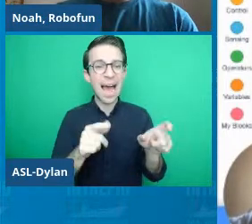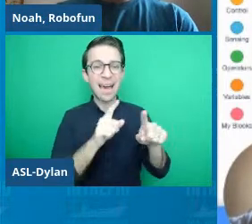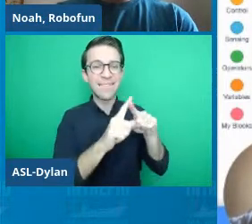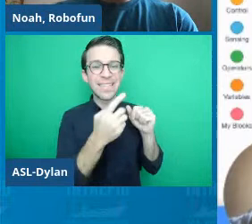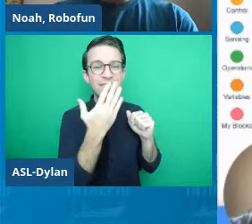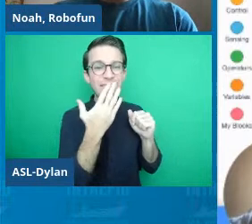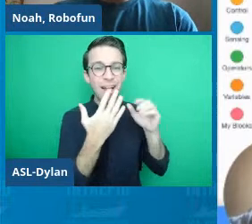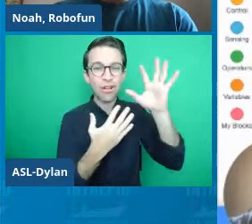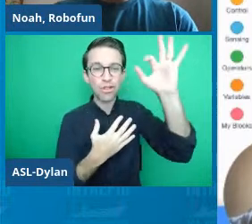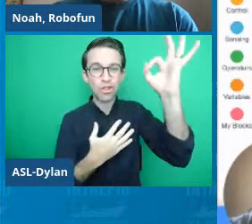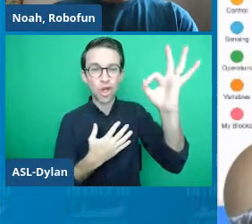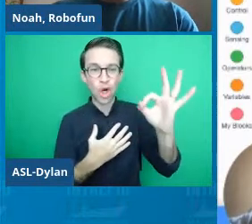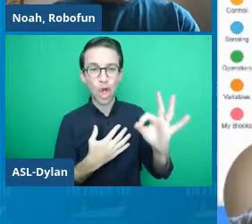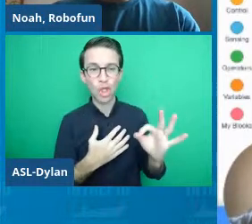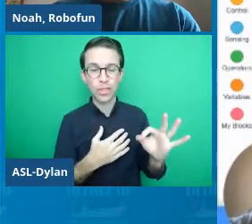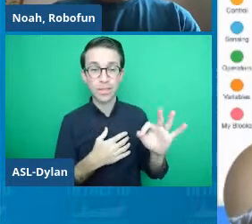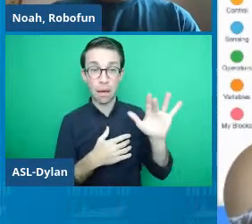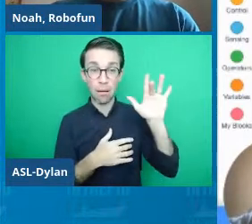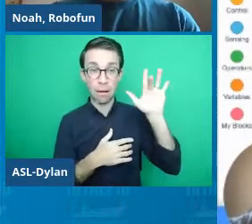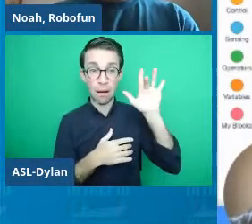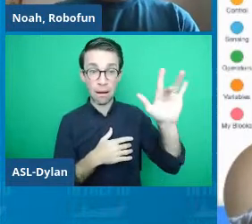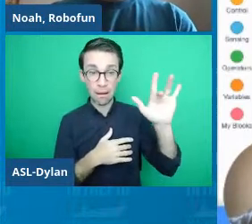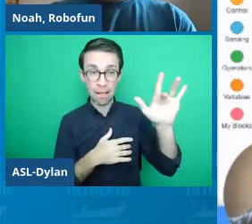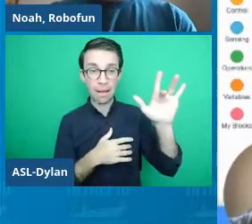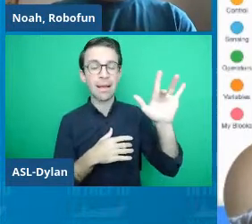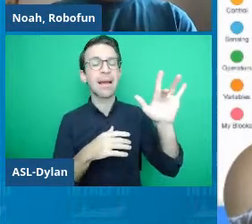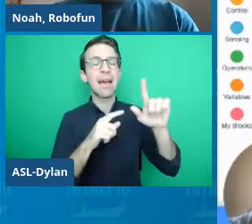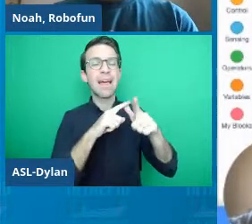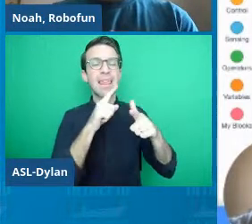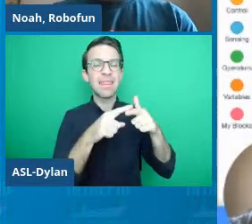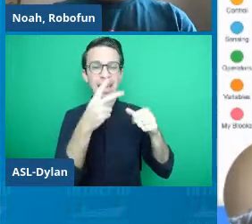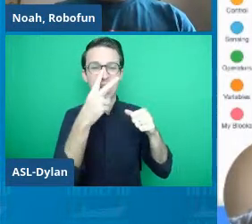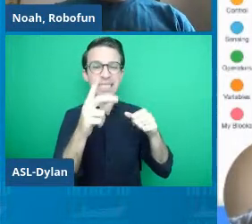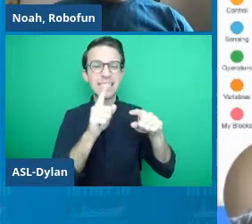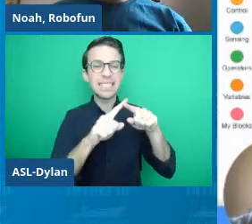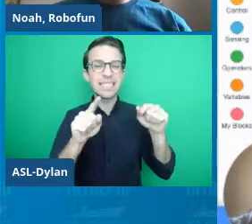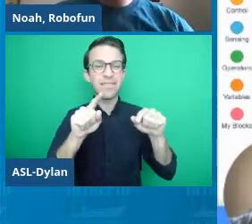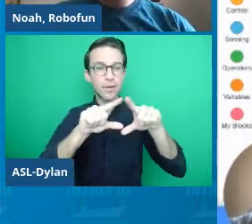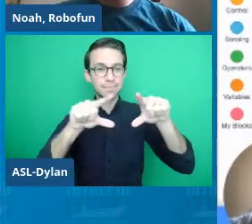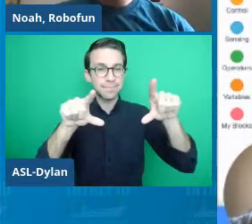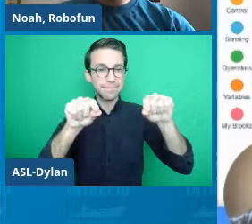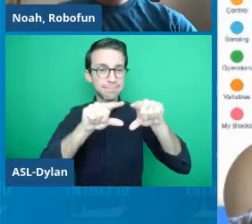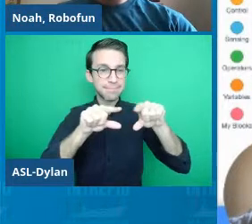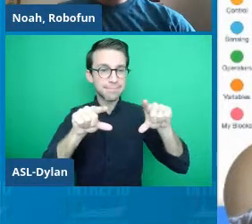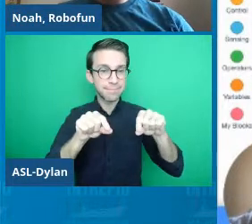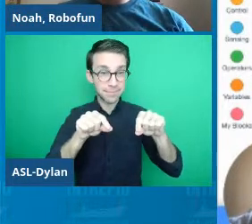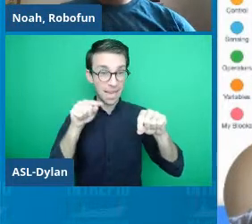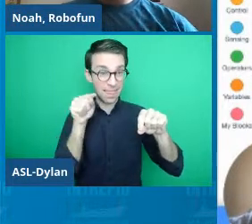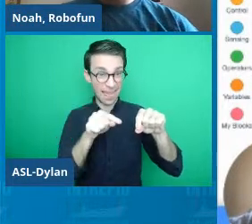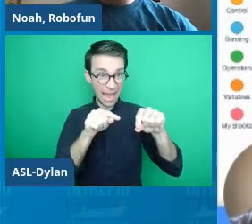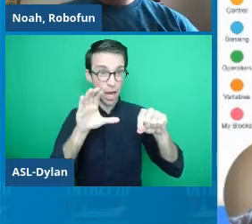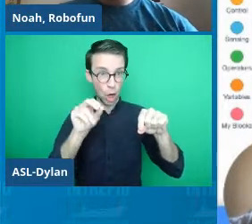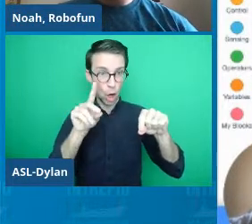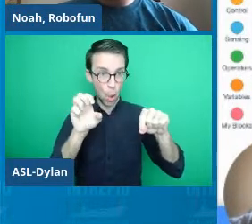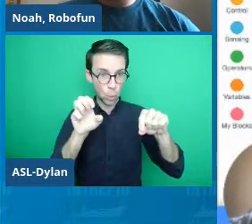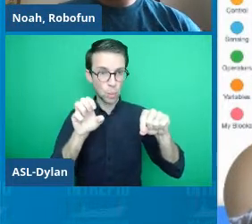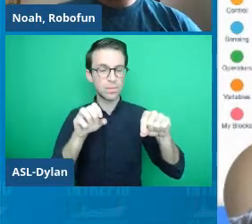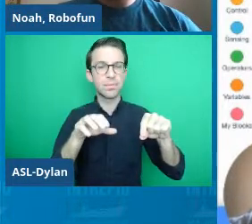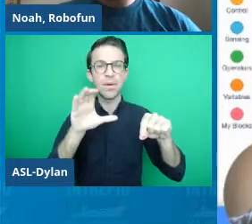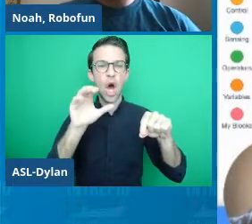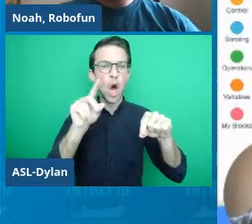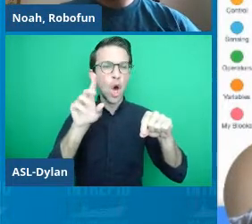colored circles. And when I click on them, I see these different blocks. Now, these different blocks are what we call code. Code is like a set